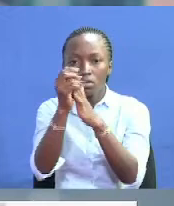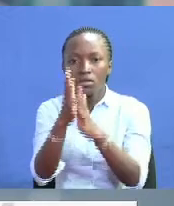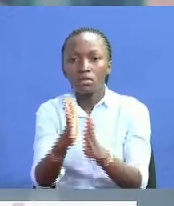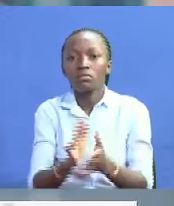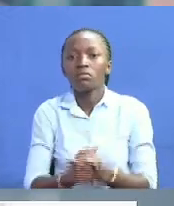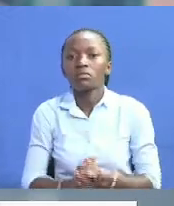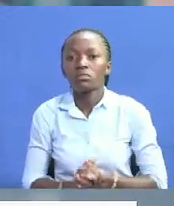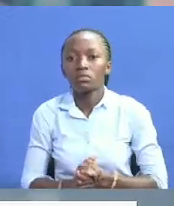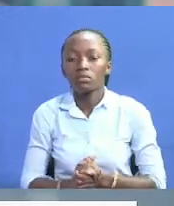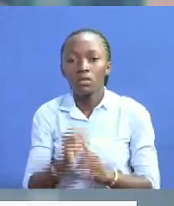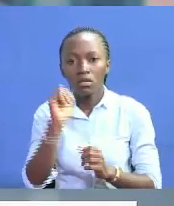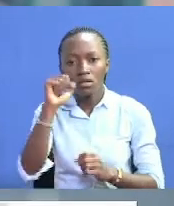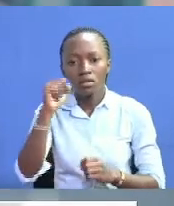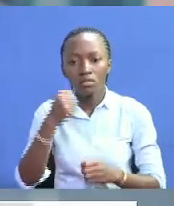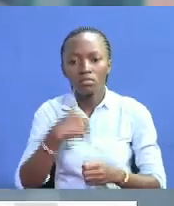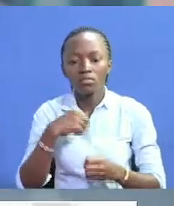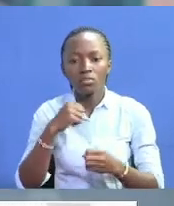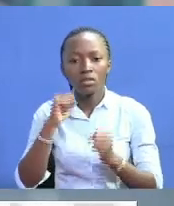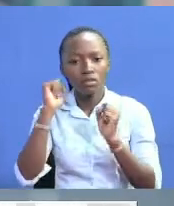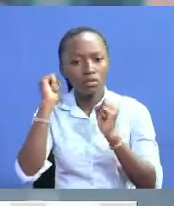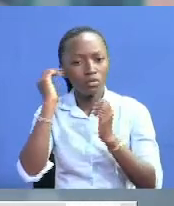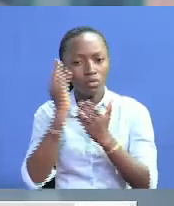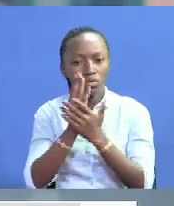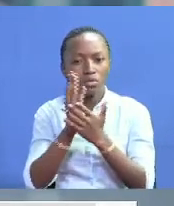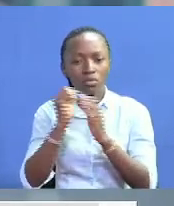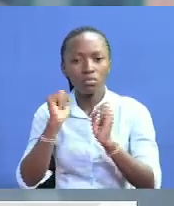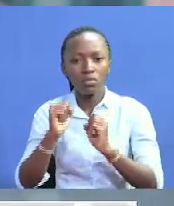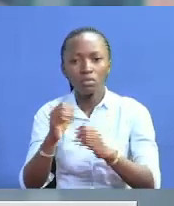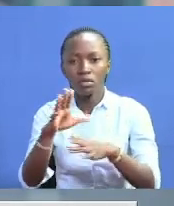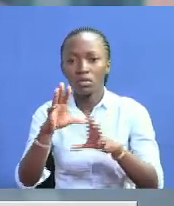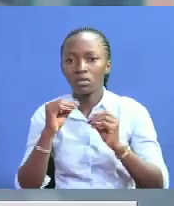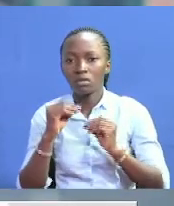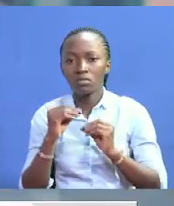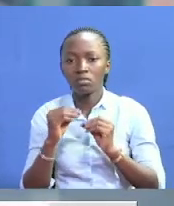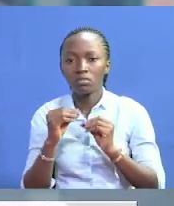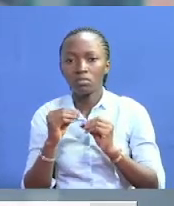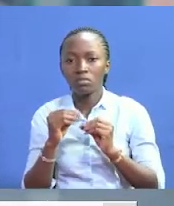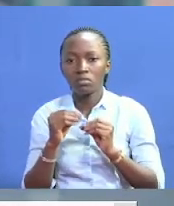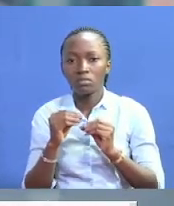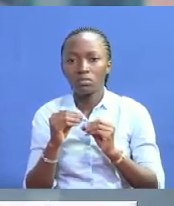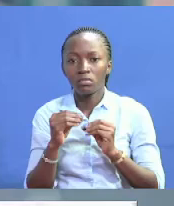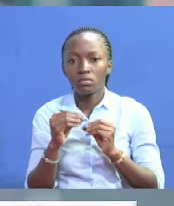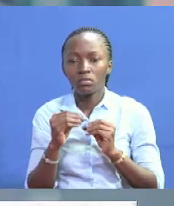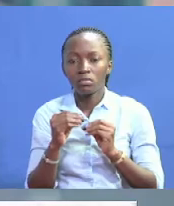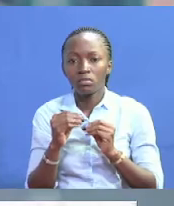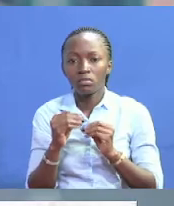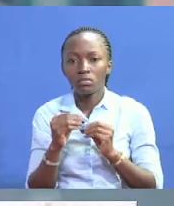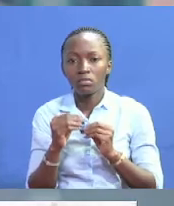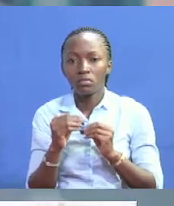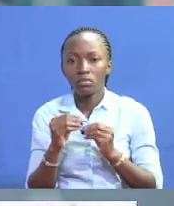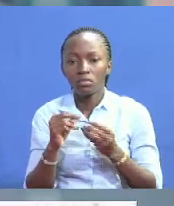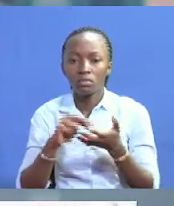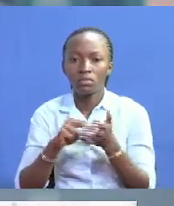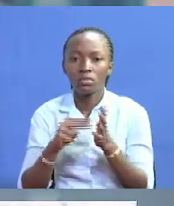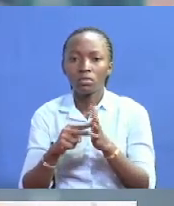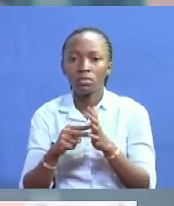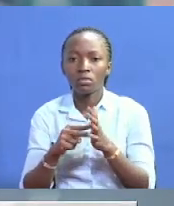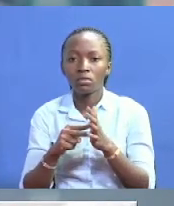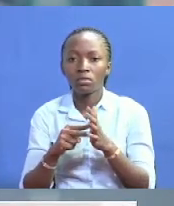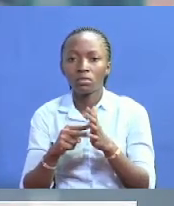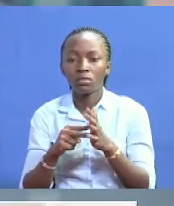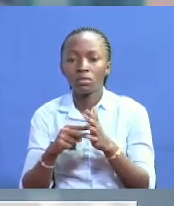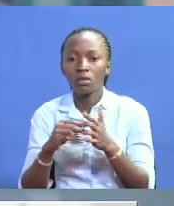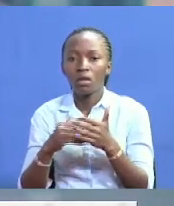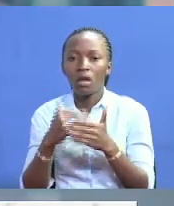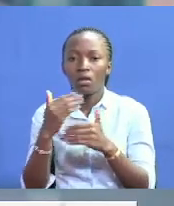Yes, I would greatly. There's a Latin saying that says, e pluribus unum, which means out of many,